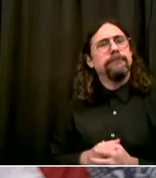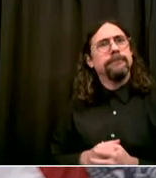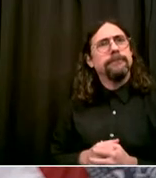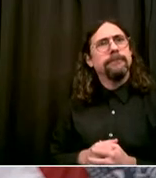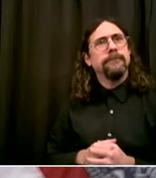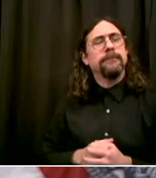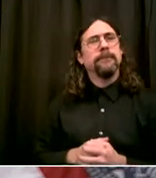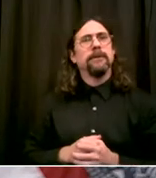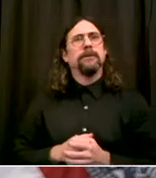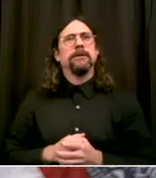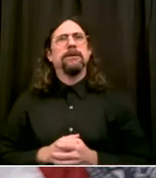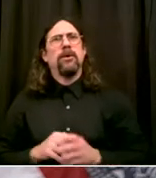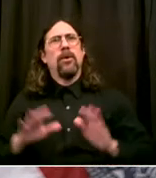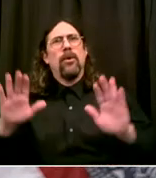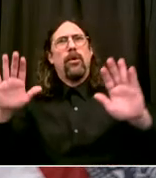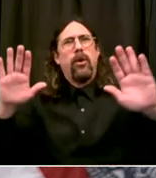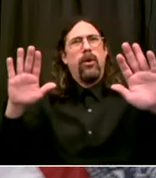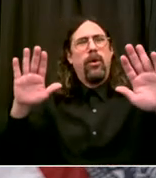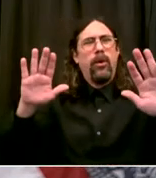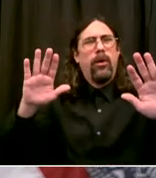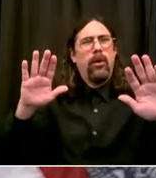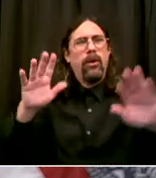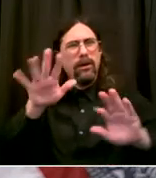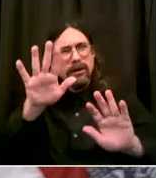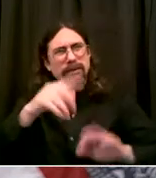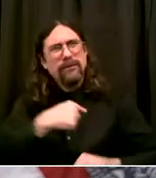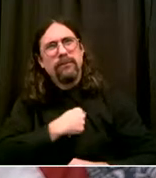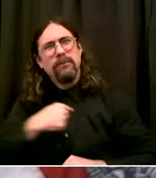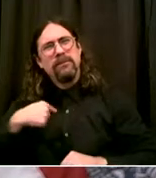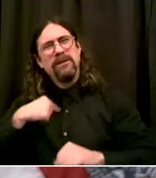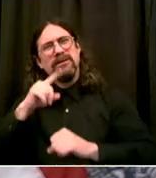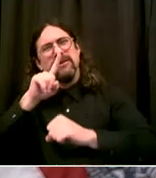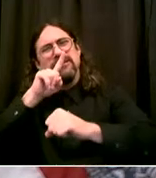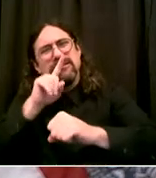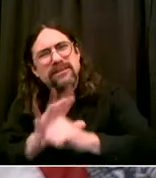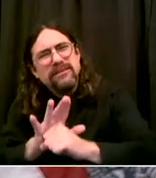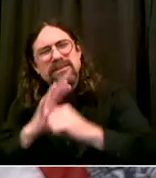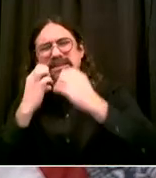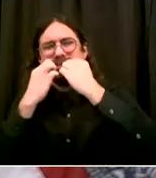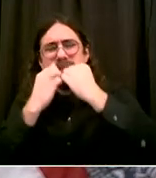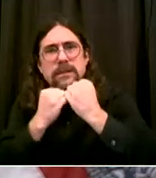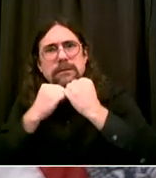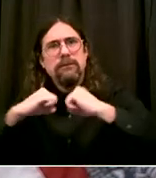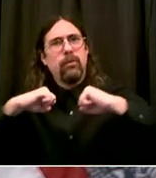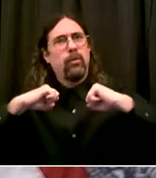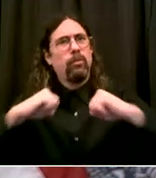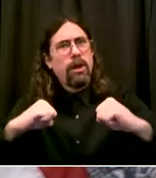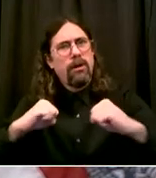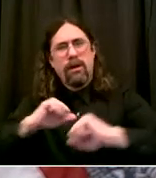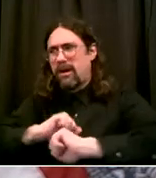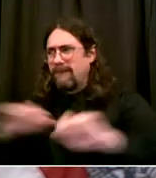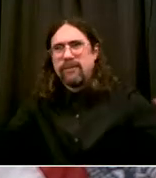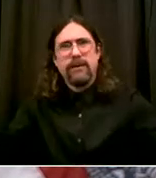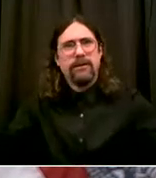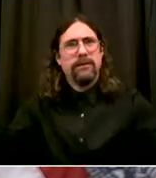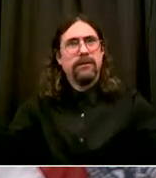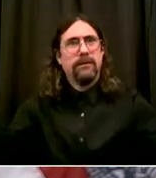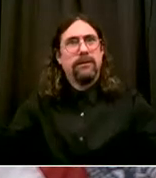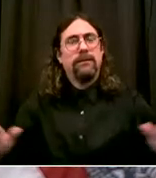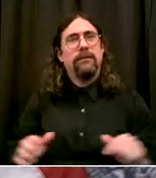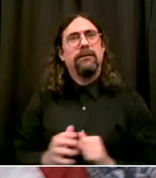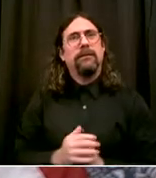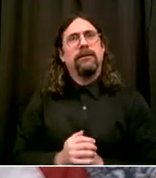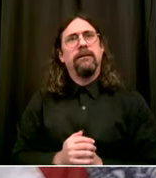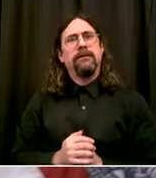what happened. We all were here alone in New York City. We pleaded back in January